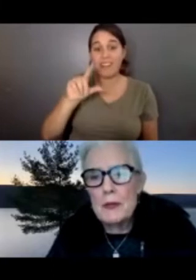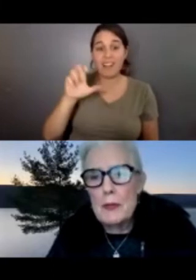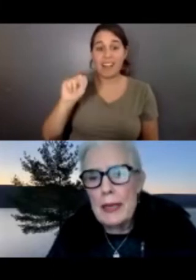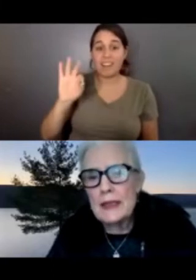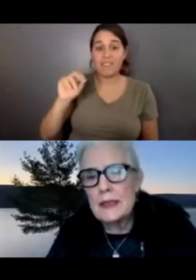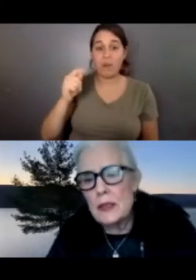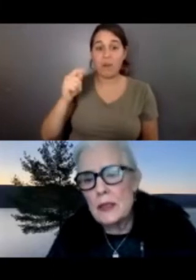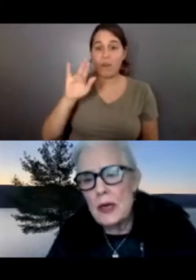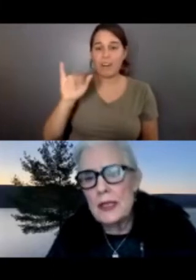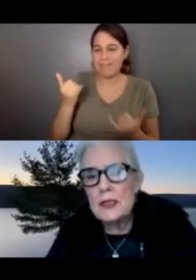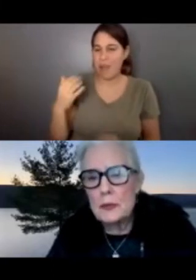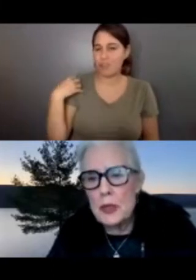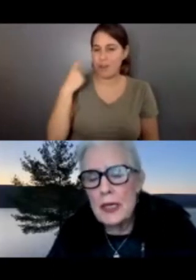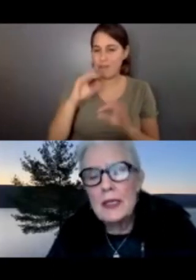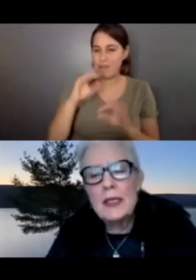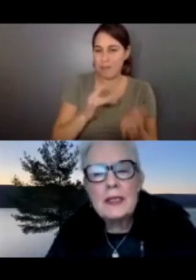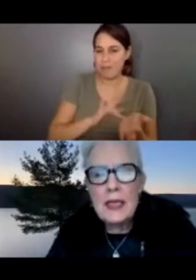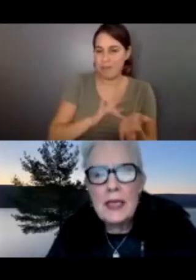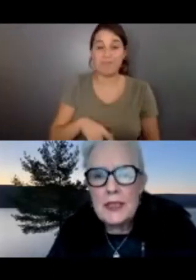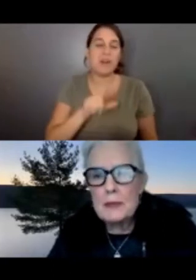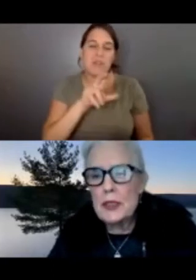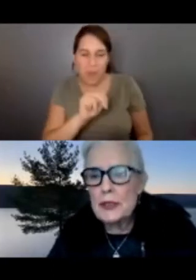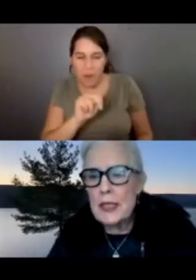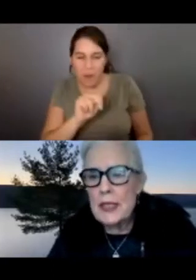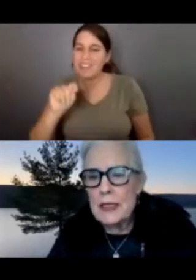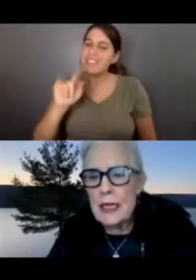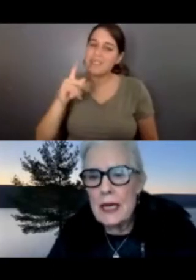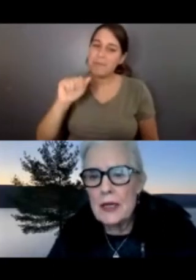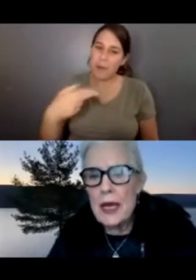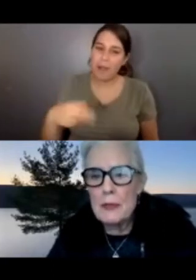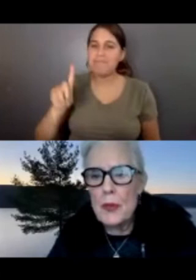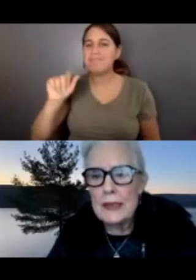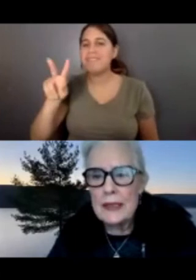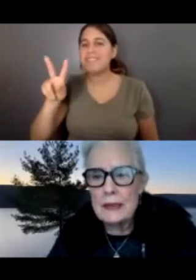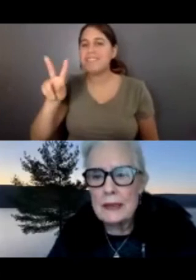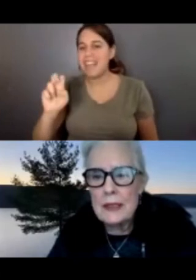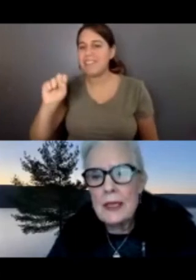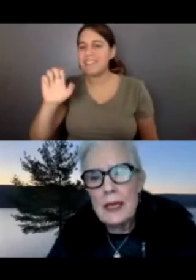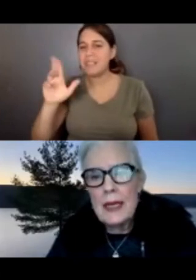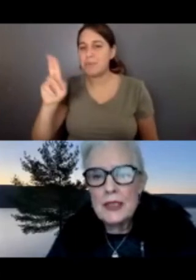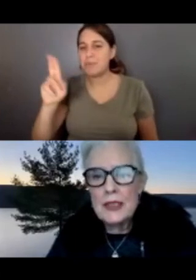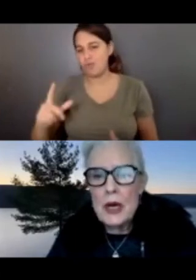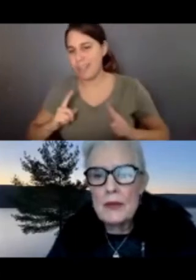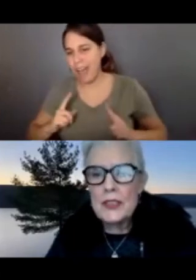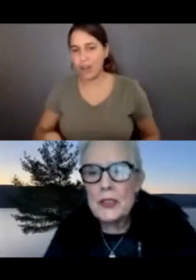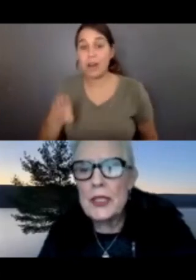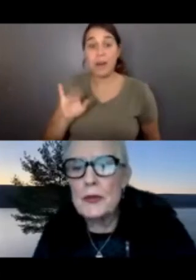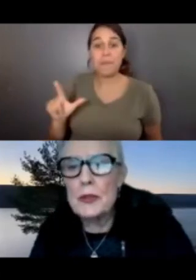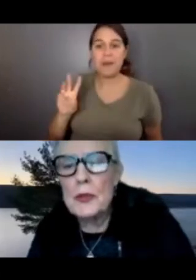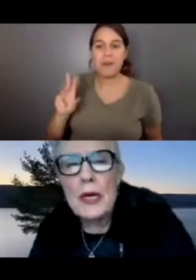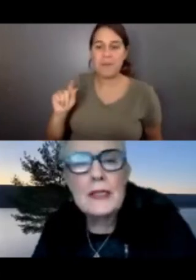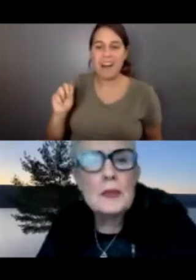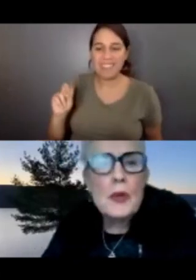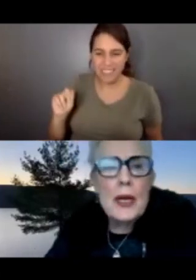family medicine, Lauren Zapora, Dave Seaburn, who's now retired, and Bill Watson. And as you know, of this early